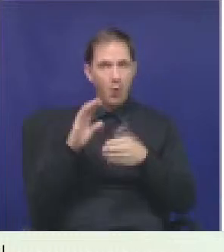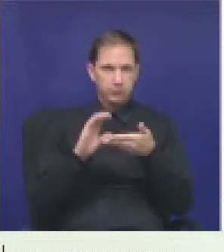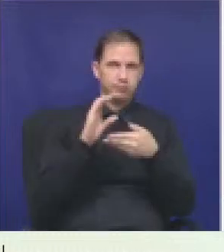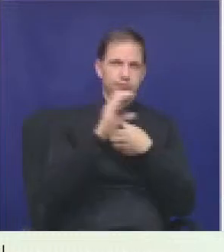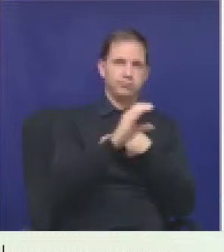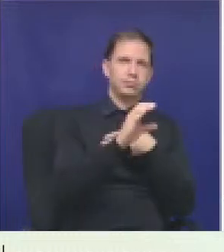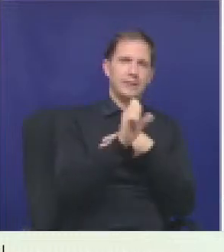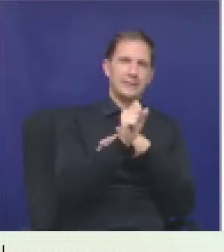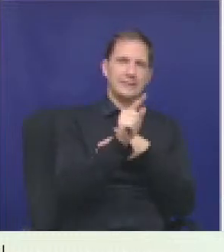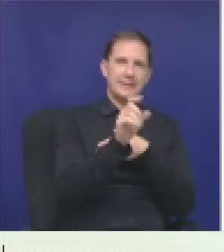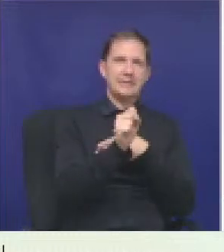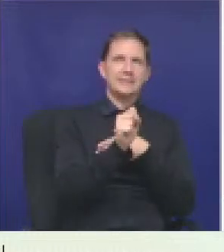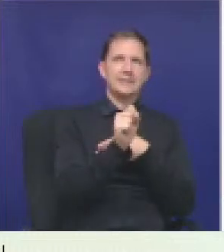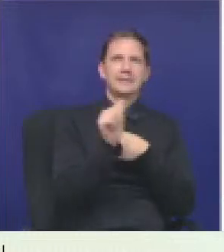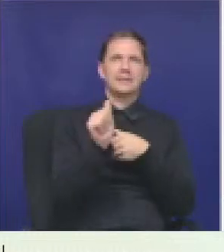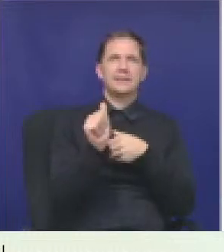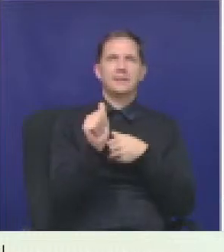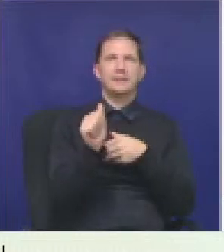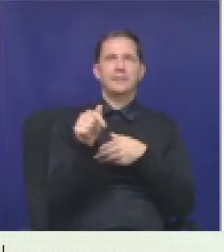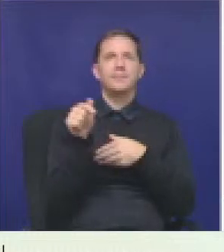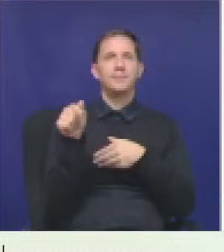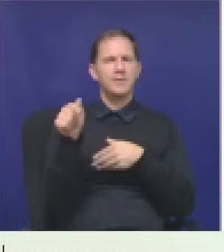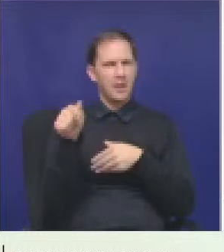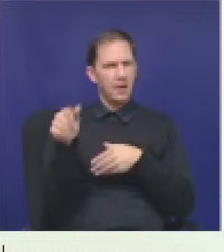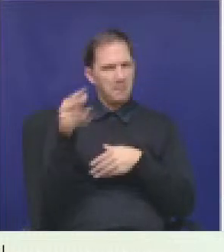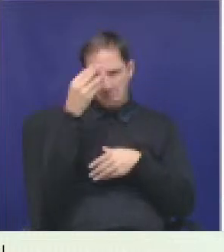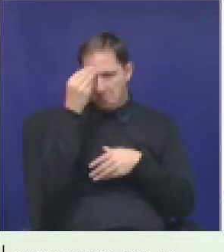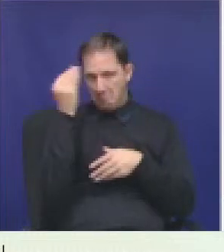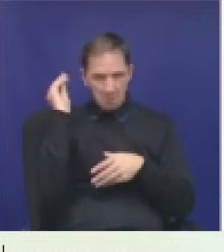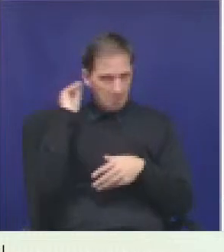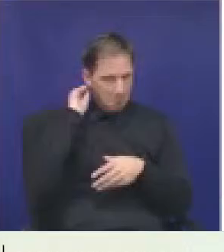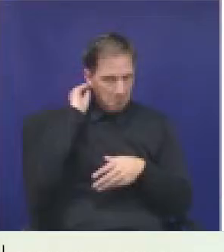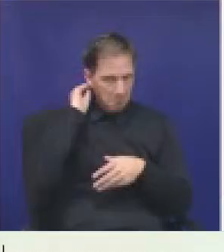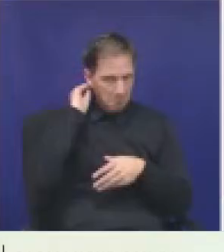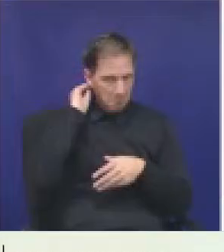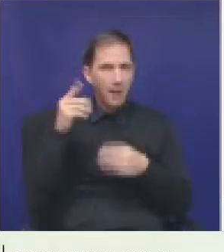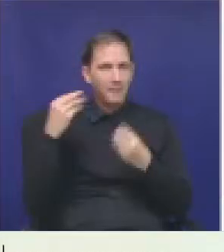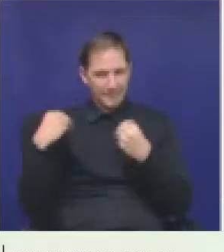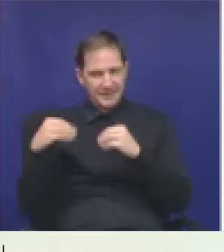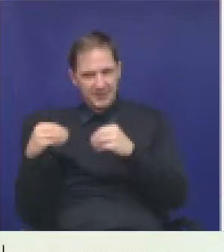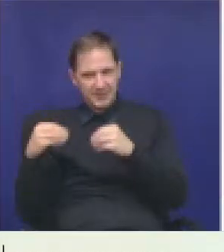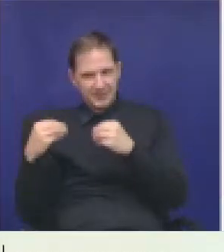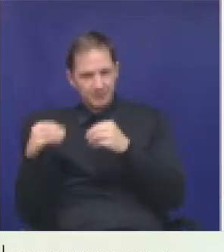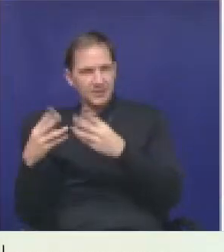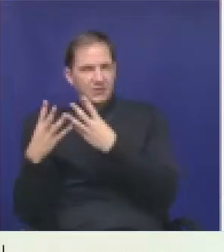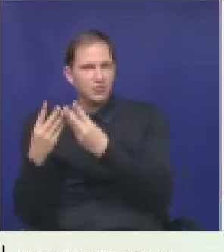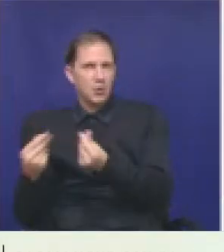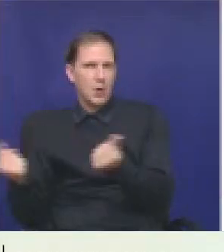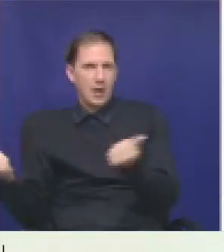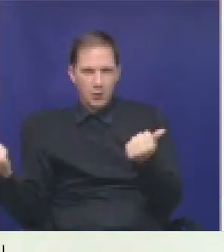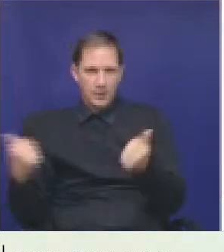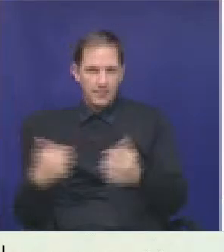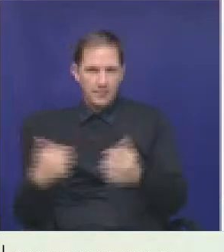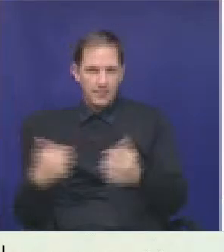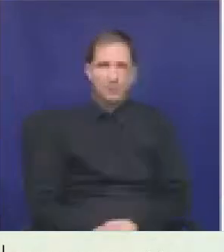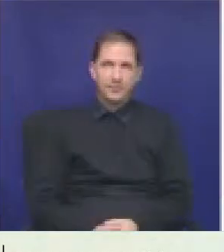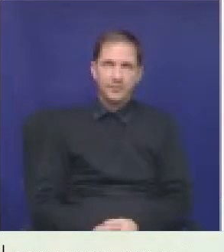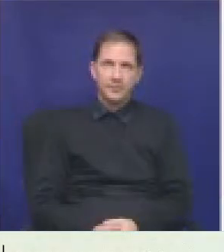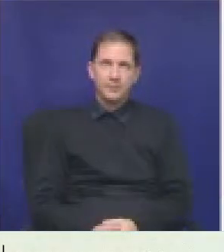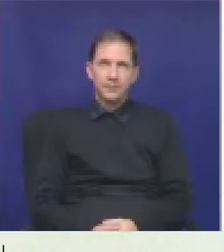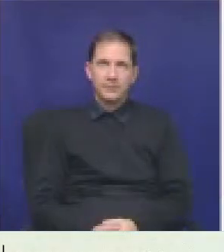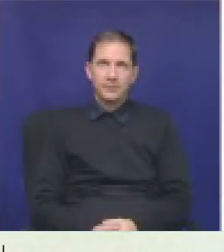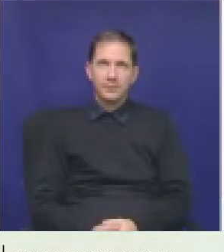SA. It's something that the ministry and the Minister of Finance as government is seized with and currently addressing. Honorable members,